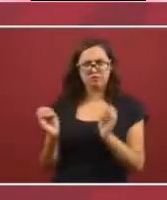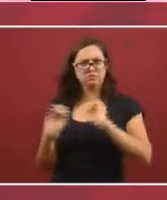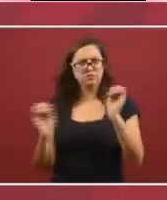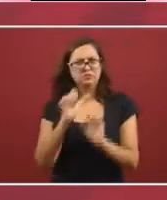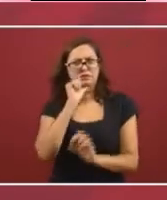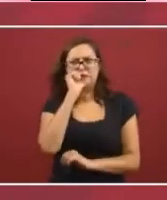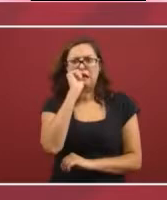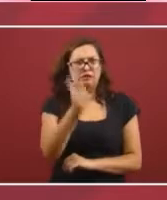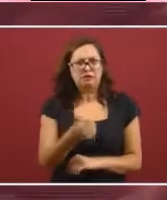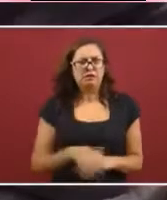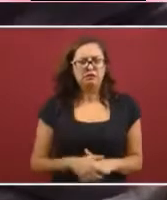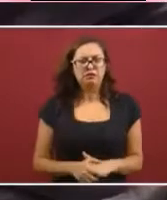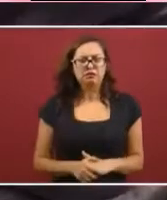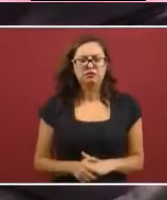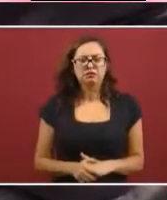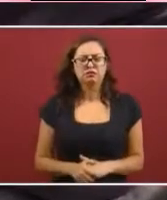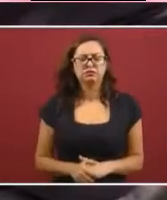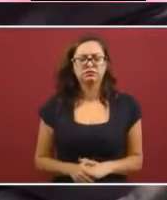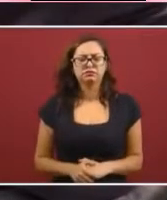For example, now